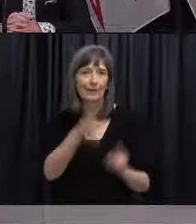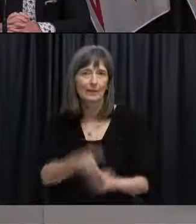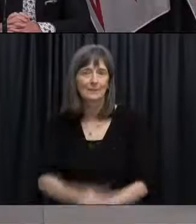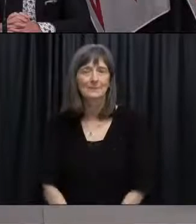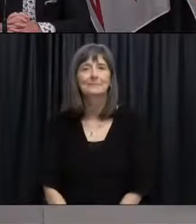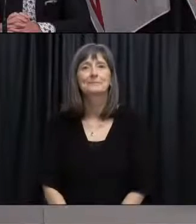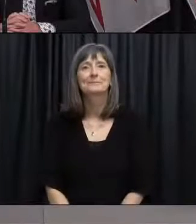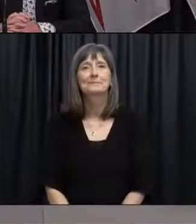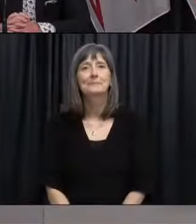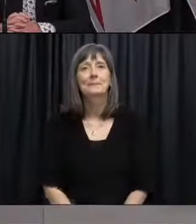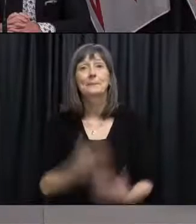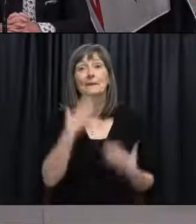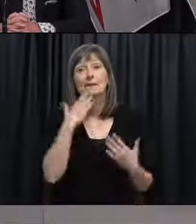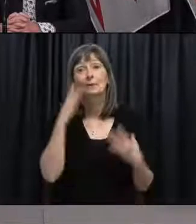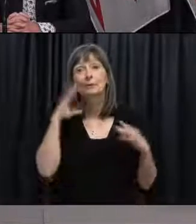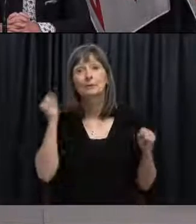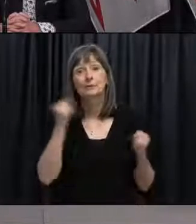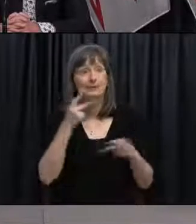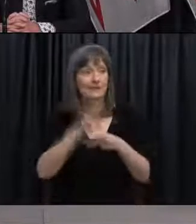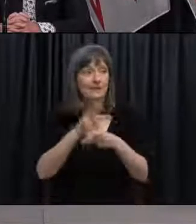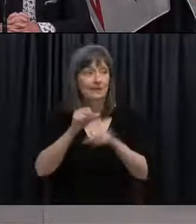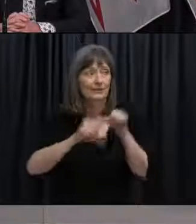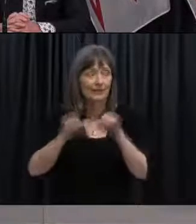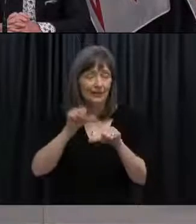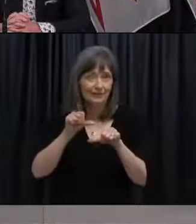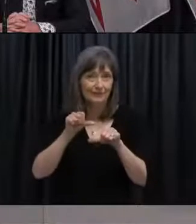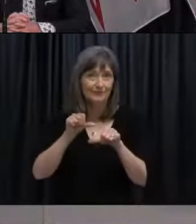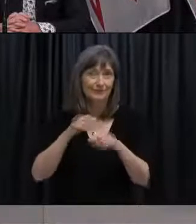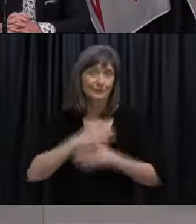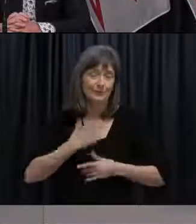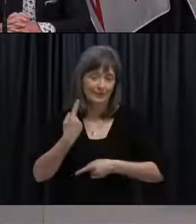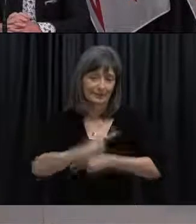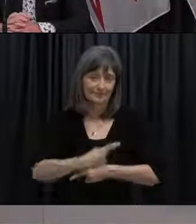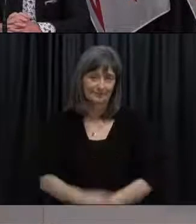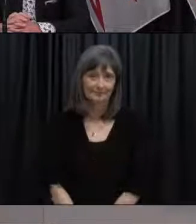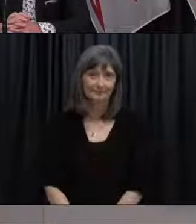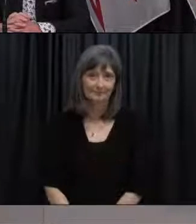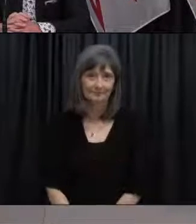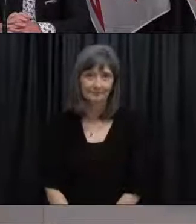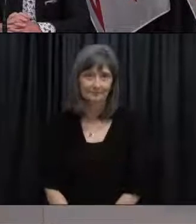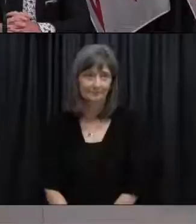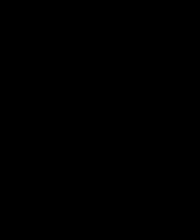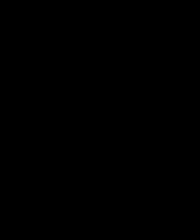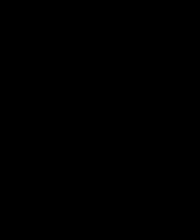Thank you, Premier. Take care of yourselves, everyone, and each other, and enjoy the rest of your day.